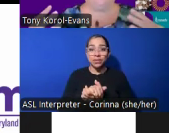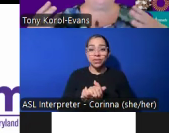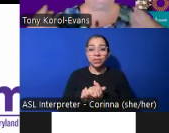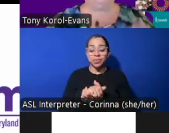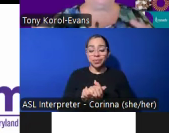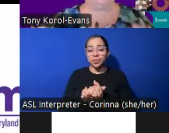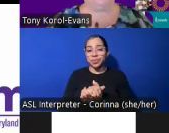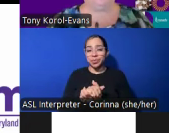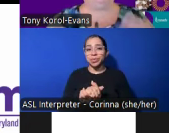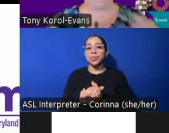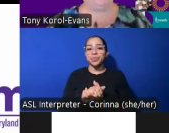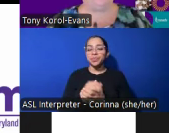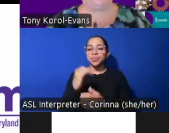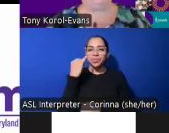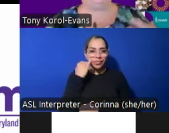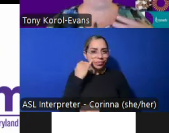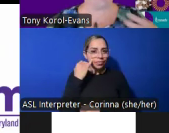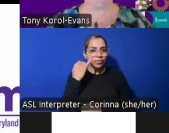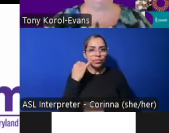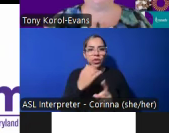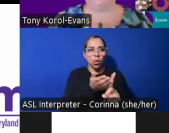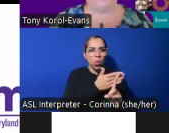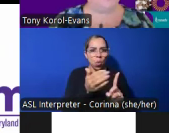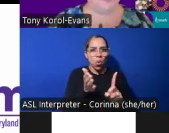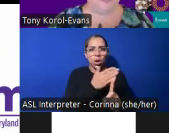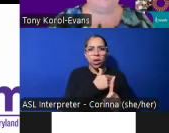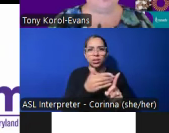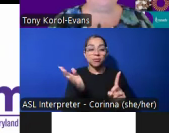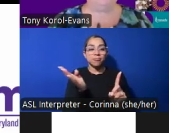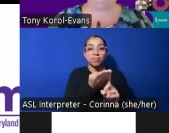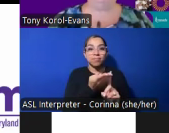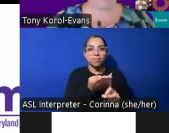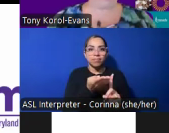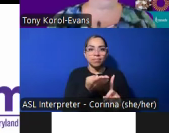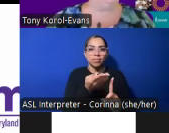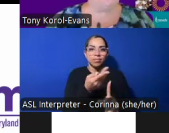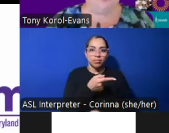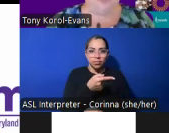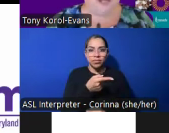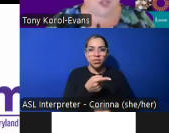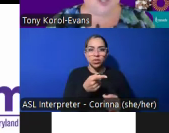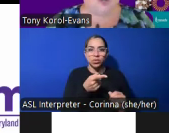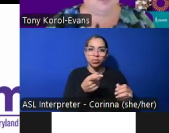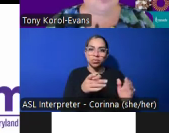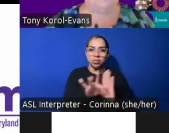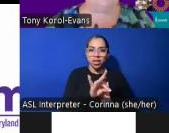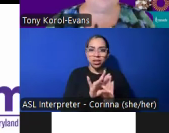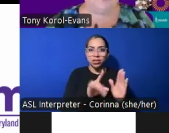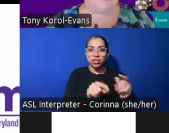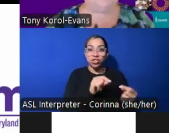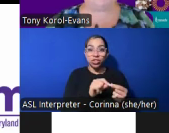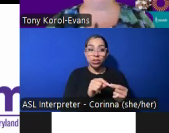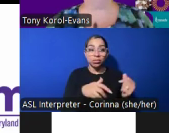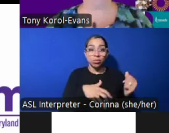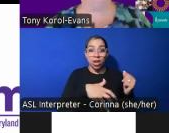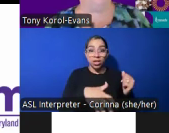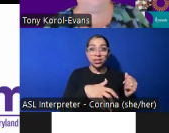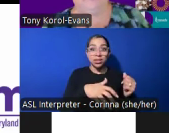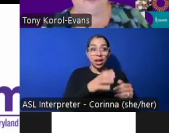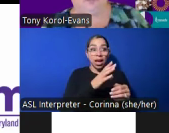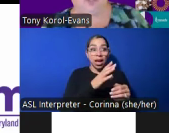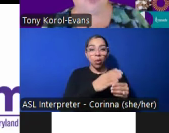to coerce somebody and manipulate them into choosing a certain pregnancy outcome. God's going to punish you if you do this. God